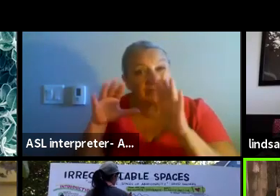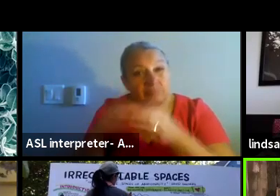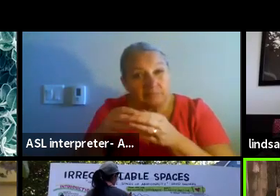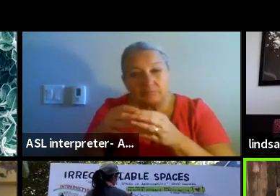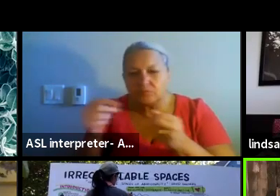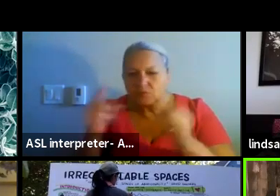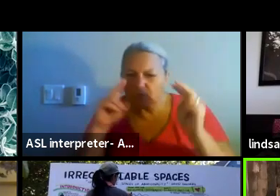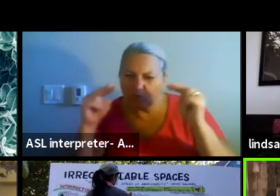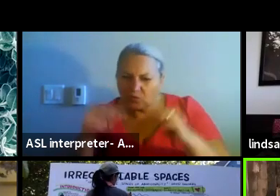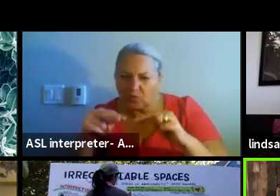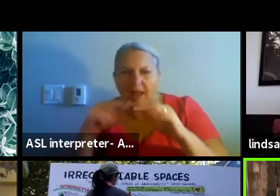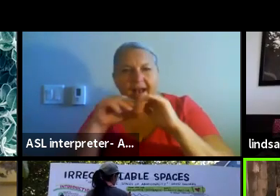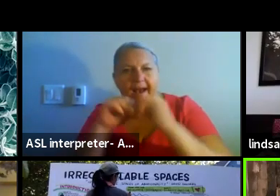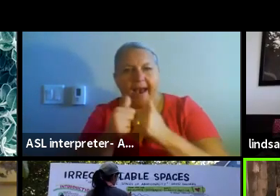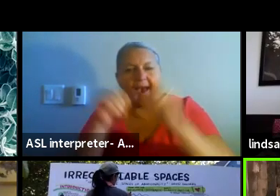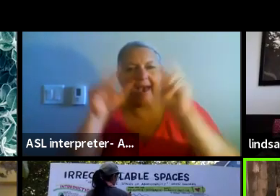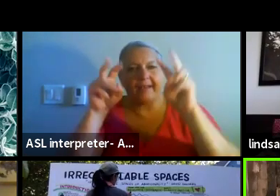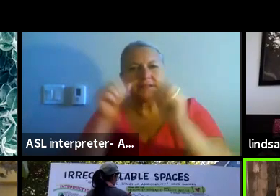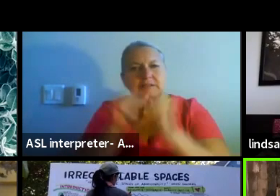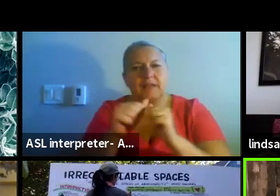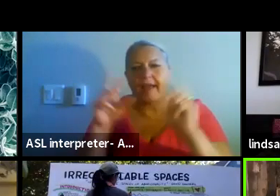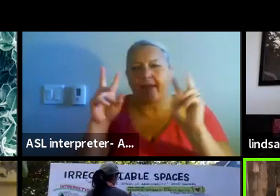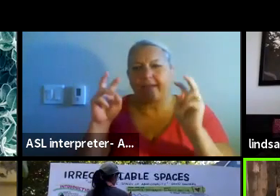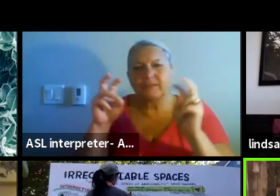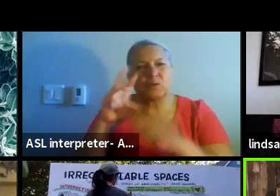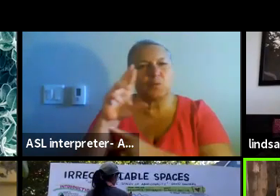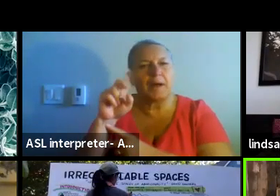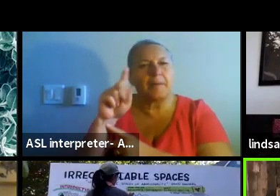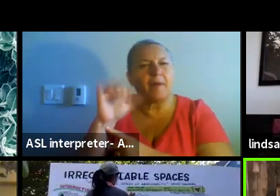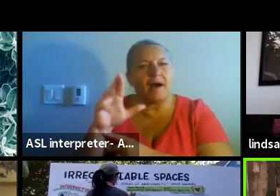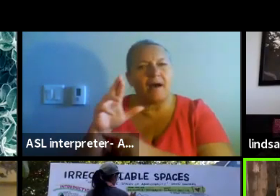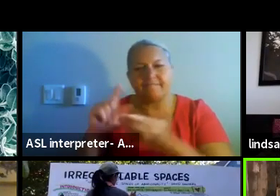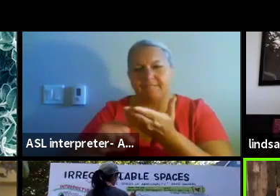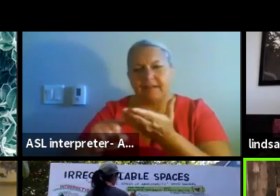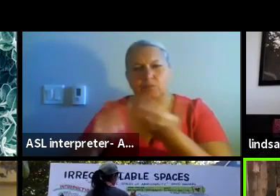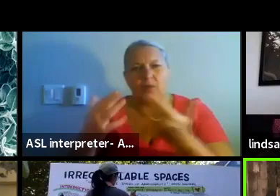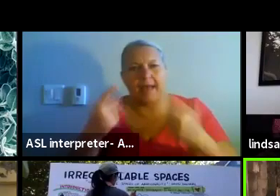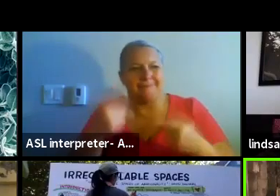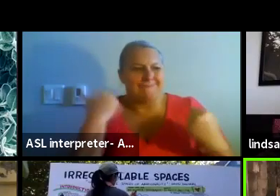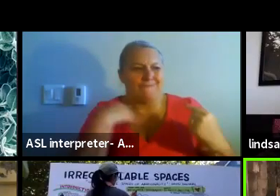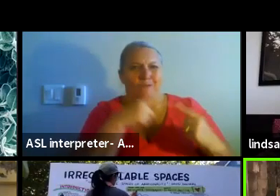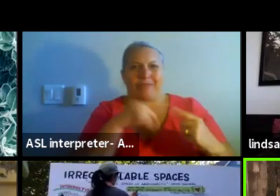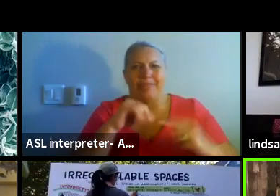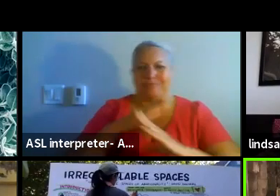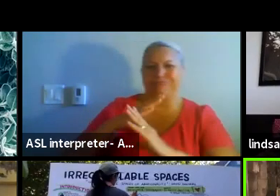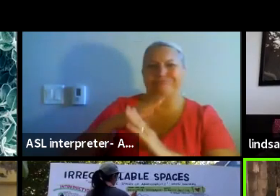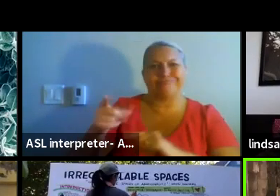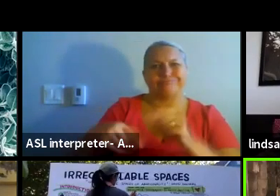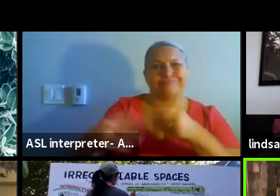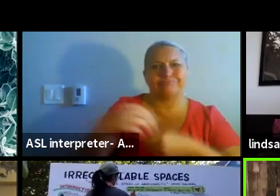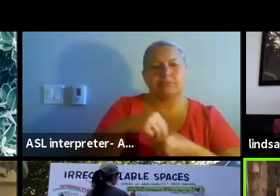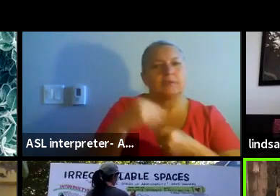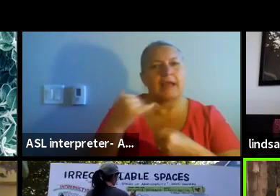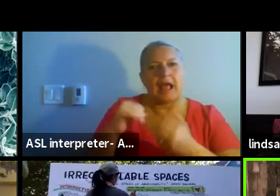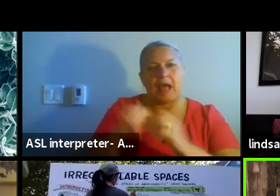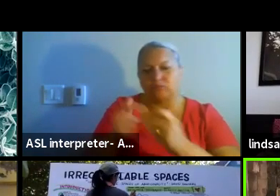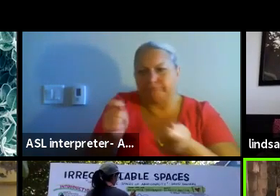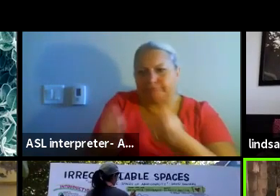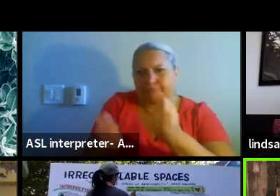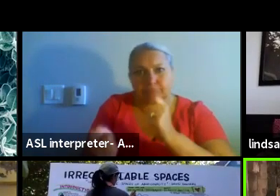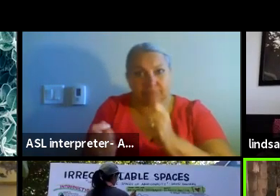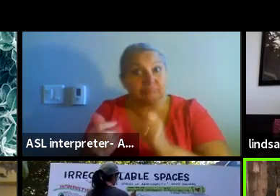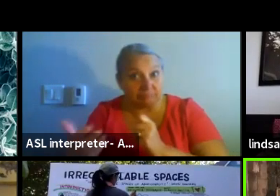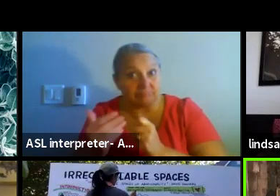and conciliation. The nation in which I live, that calls itself